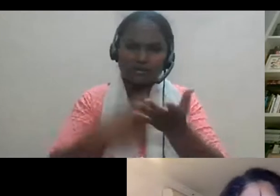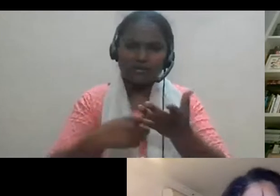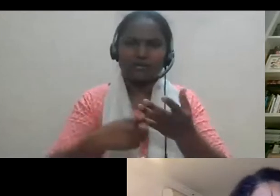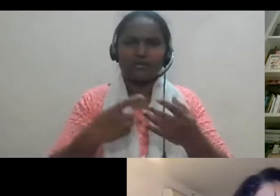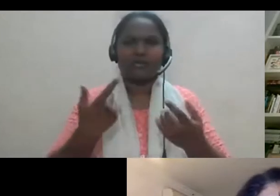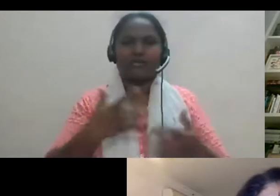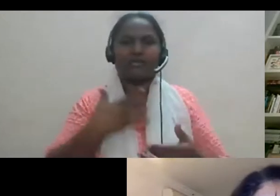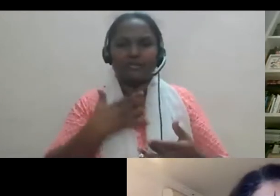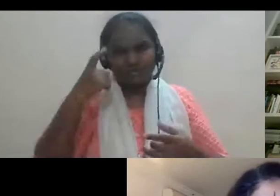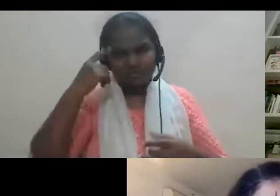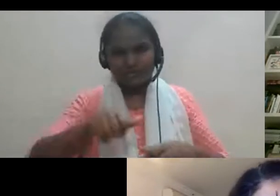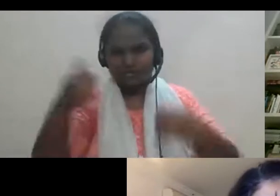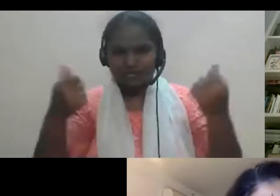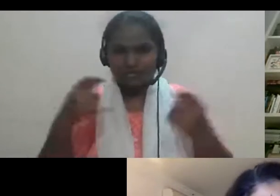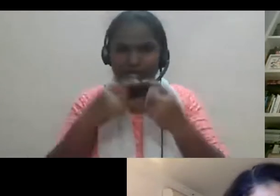outside Argentina?